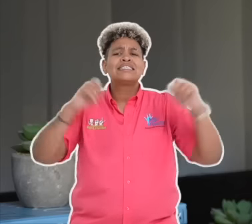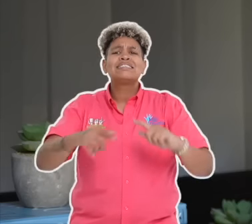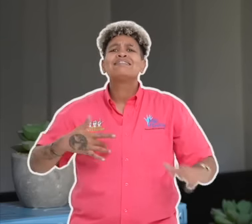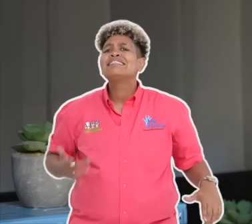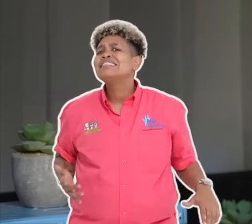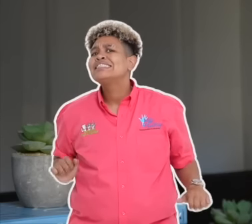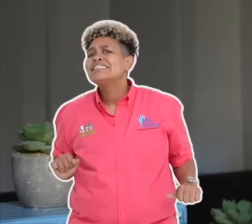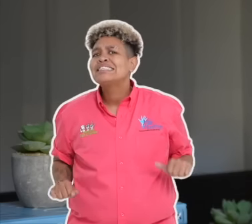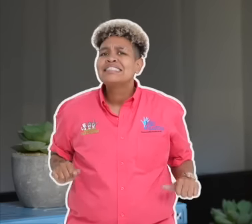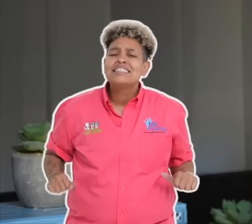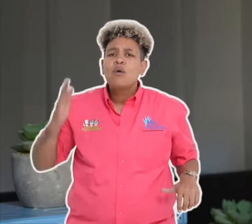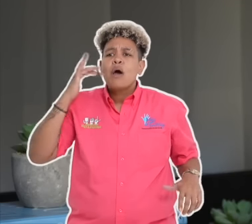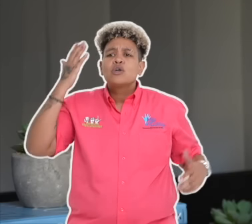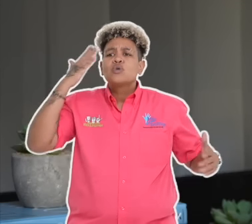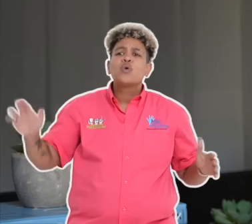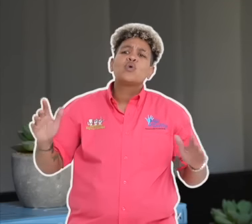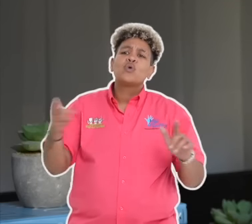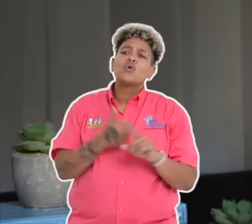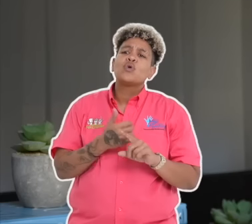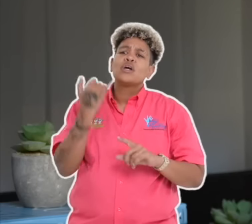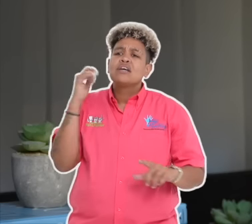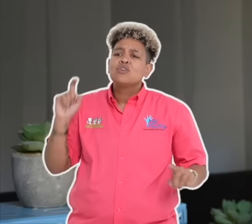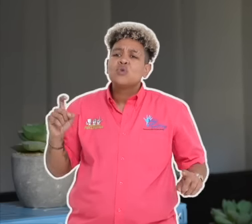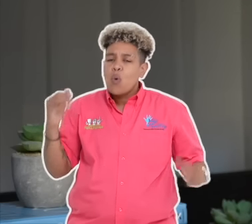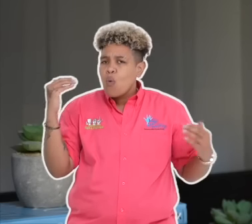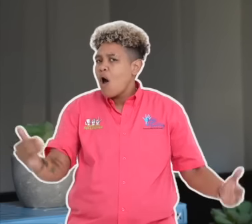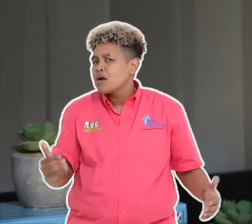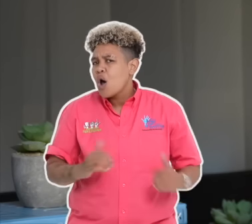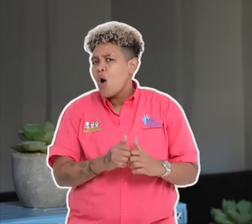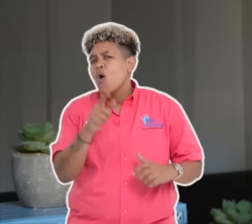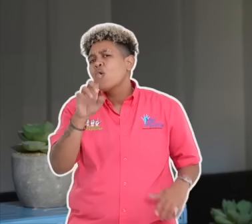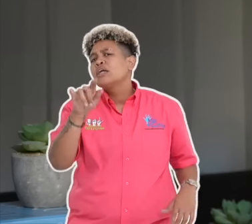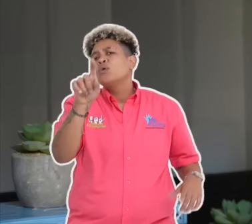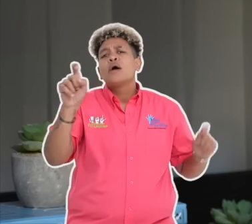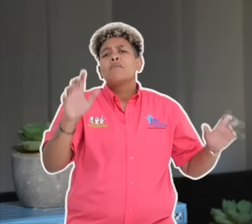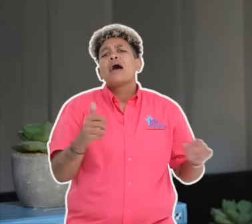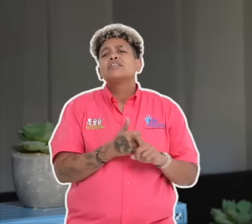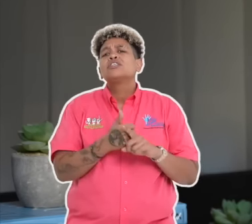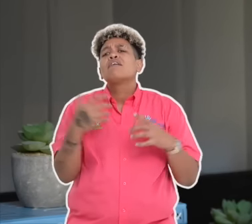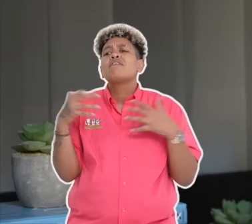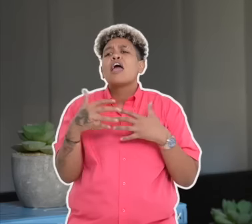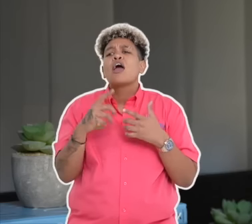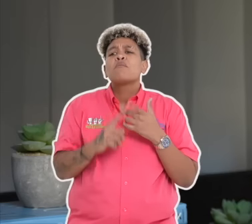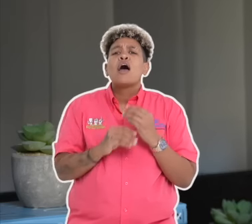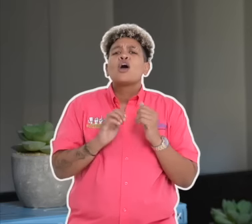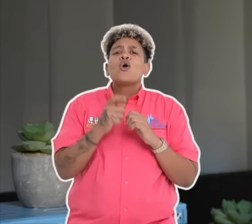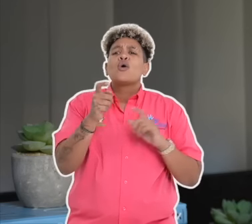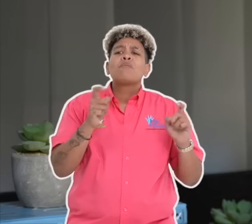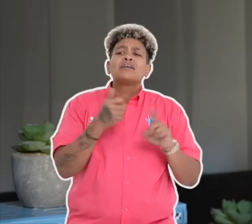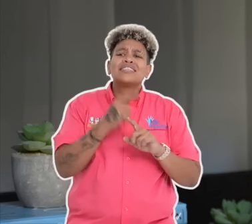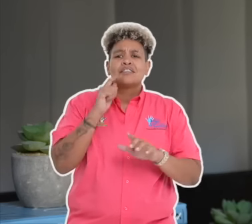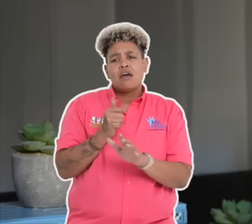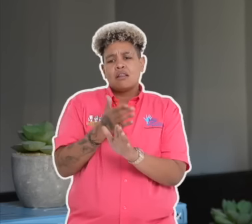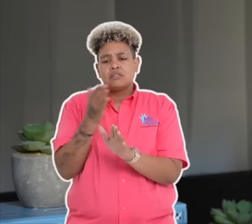want to take the plunge, but they're still kind of scared because they don't really know if they should. How did you manage fear?